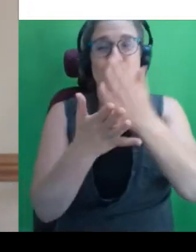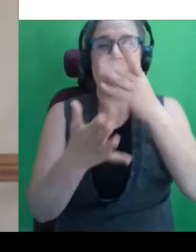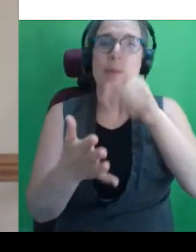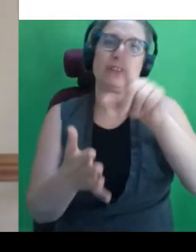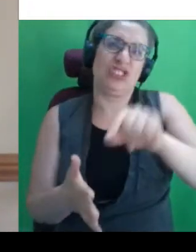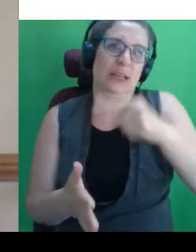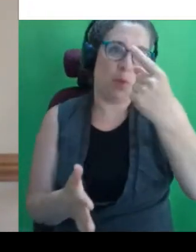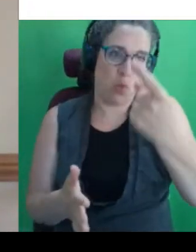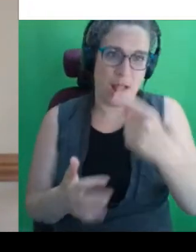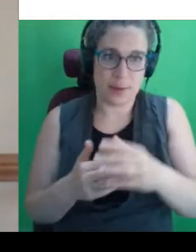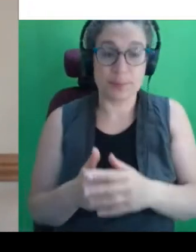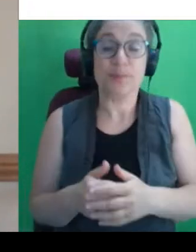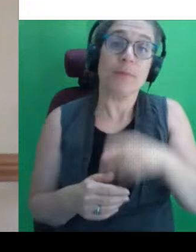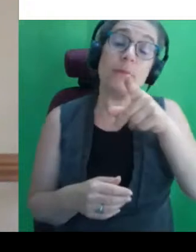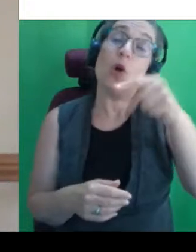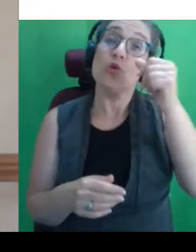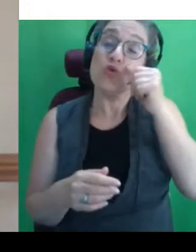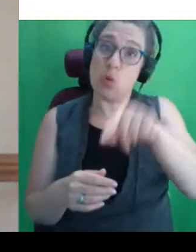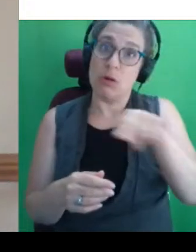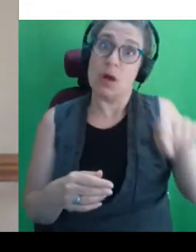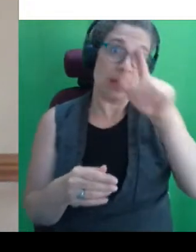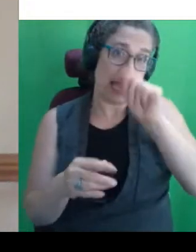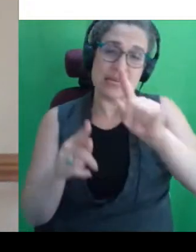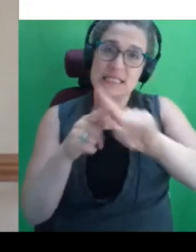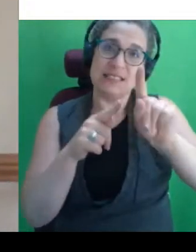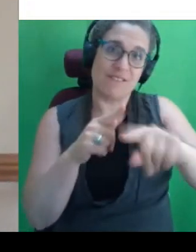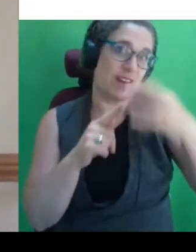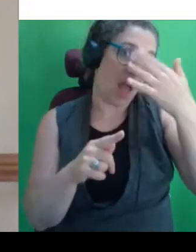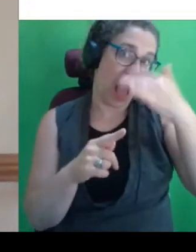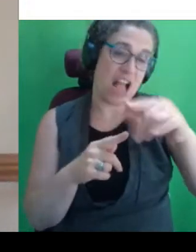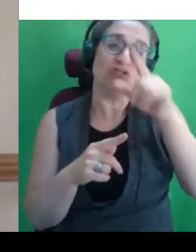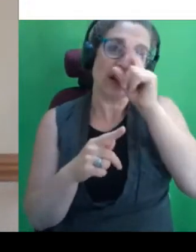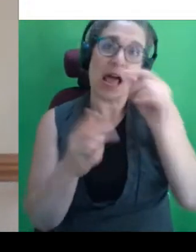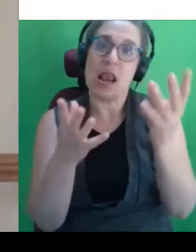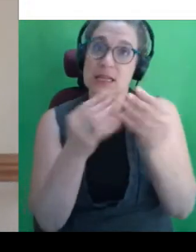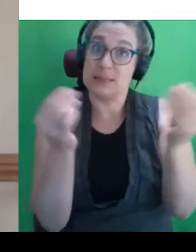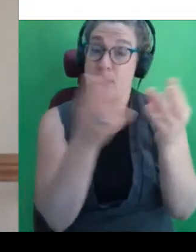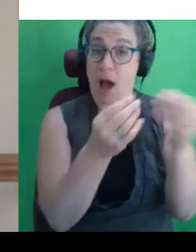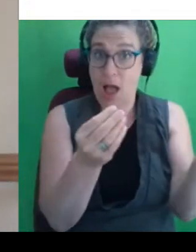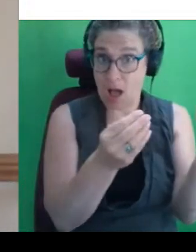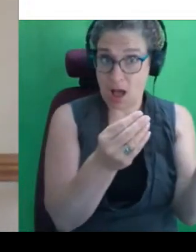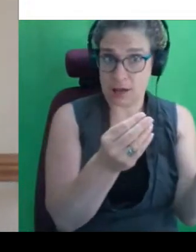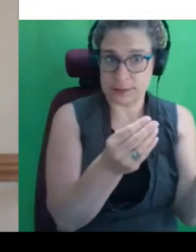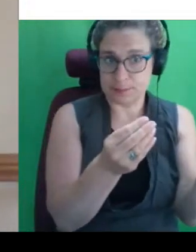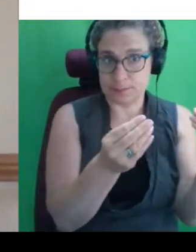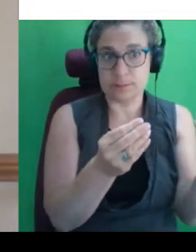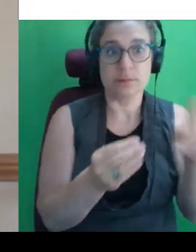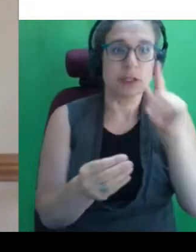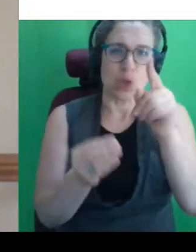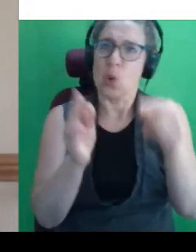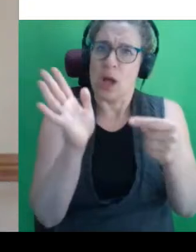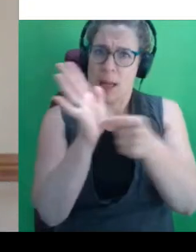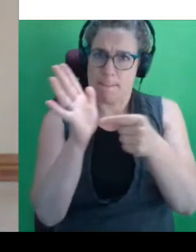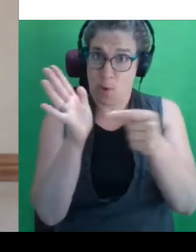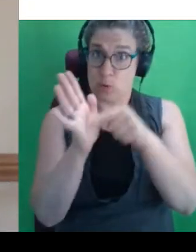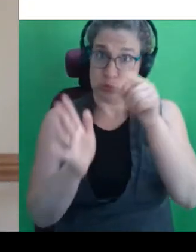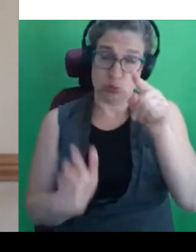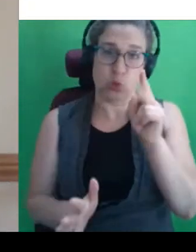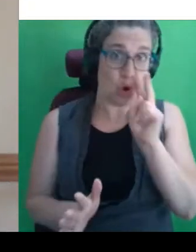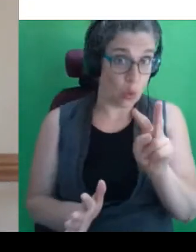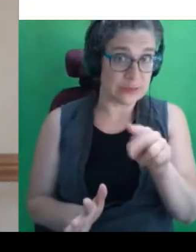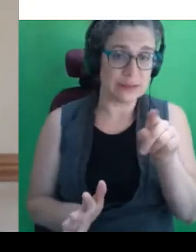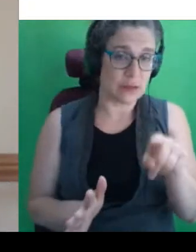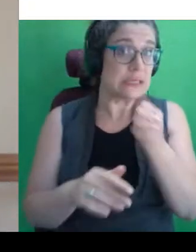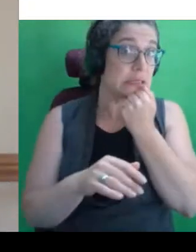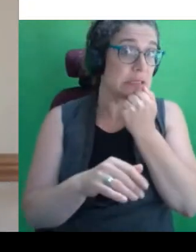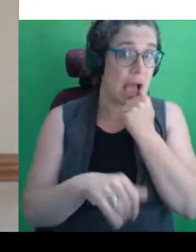expire after being opened before they actually reach the expiry date. So important just to kind of look out for that with your patients, because